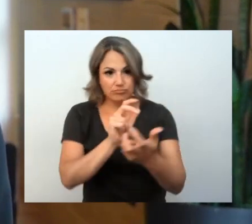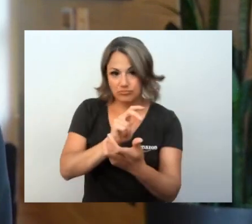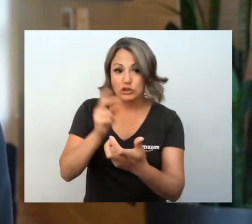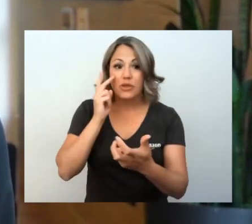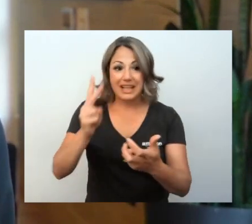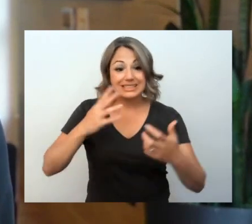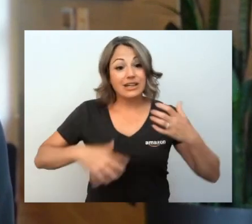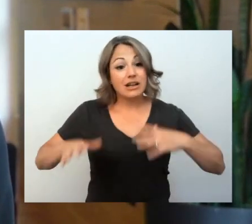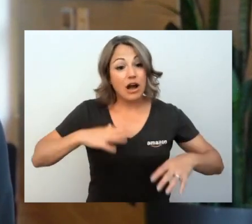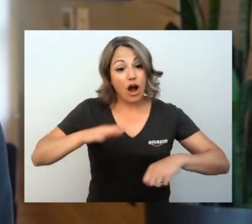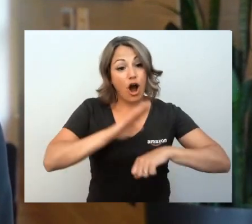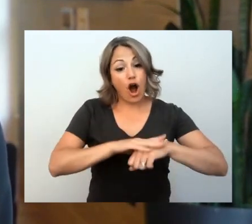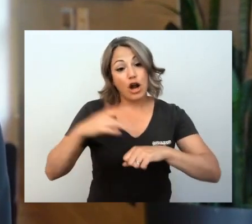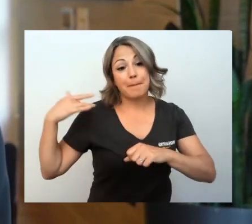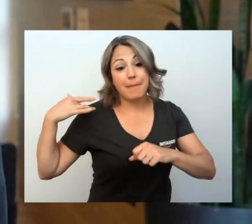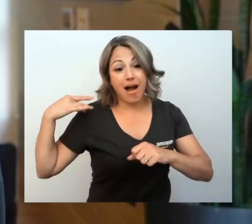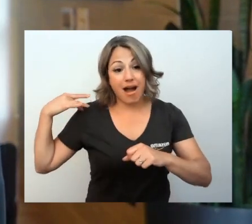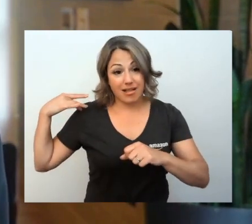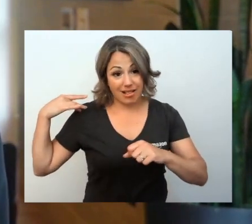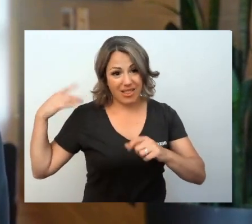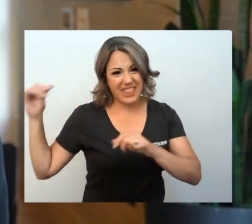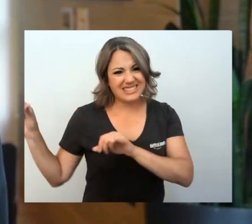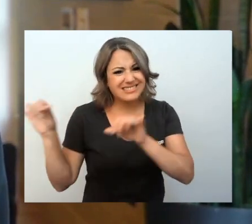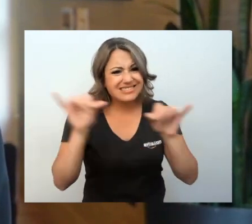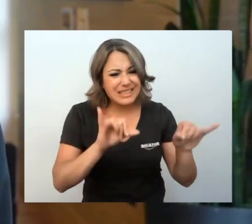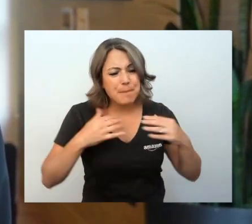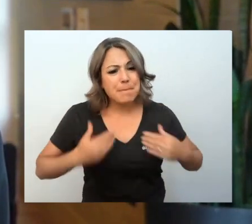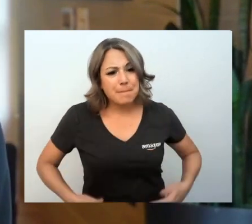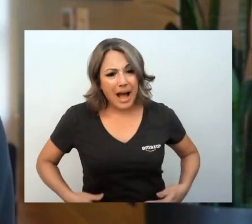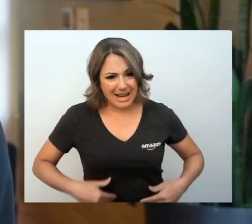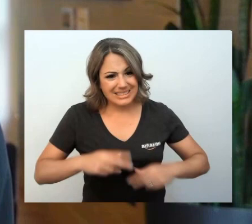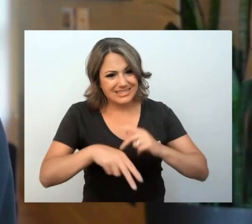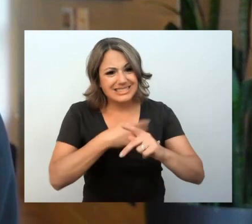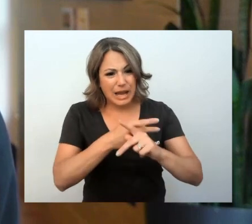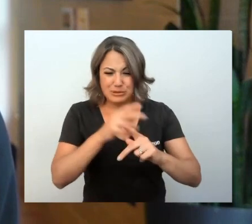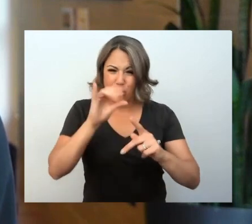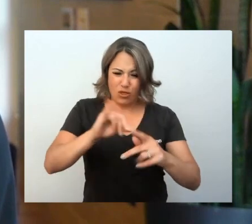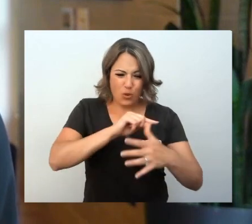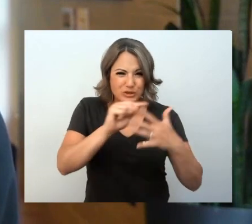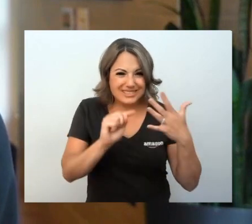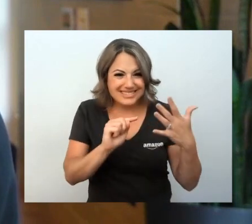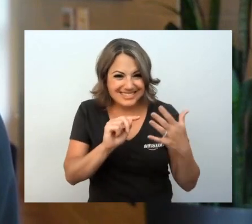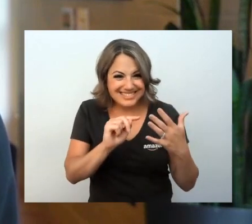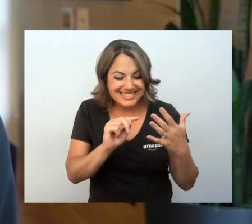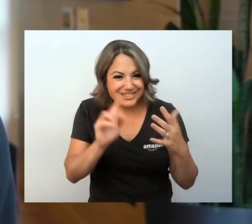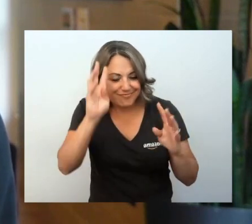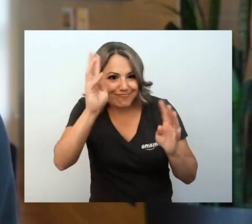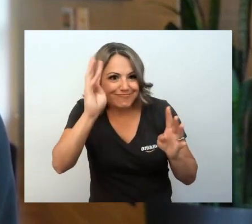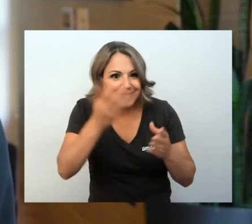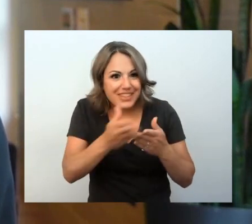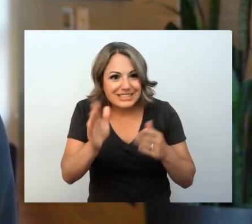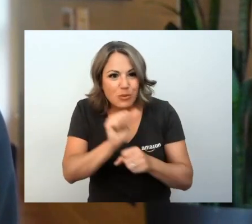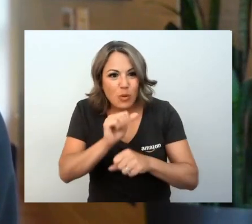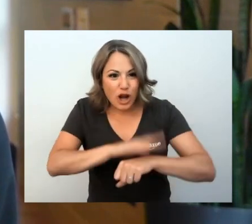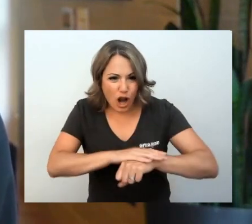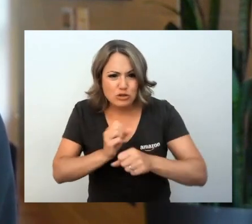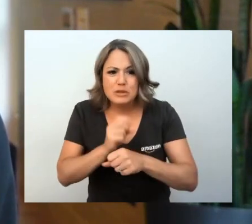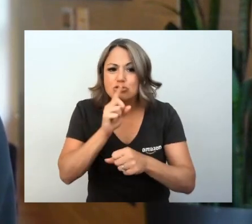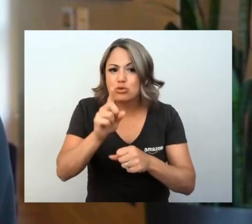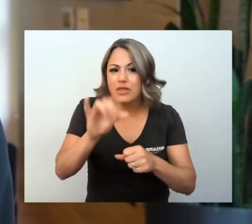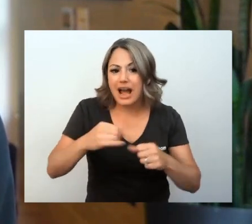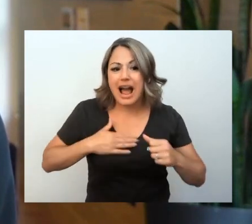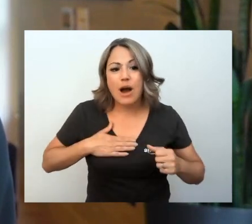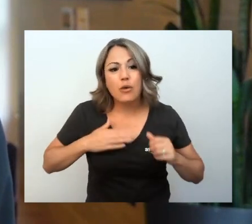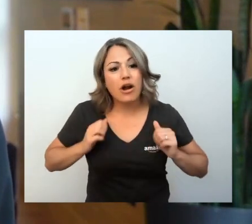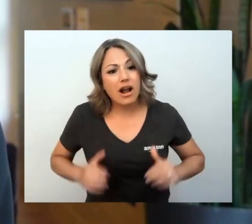see a garment on a model that looks most similar to their body type. So those are the kinds of things that we're working on to make sure that we're making